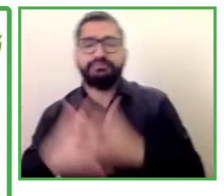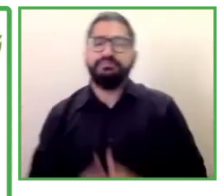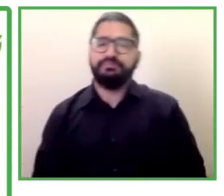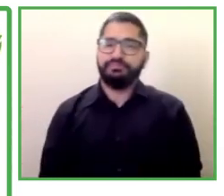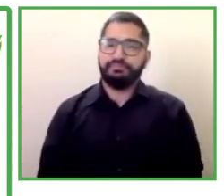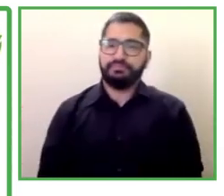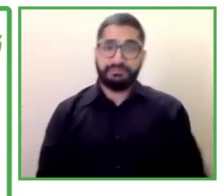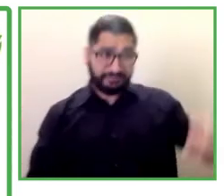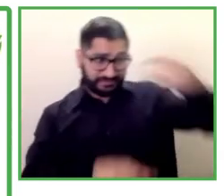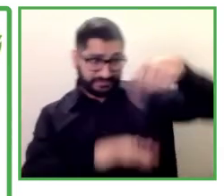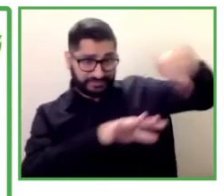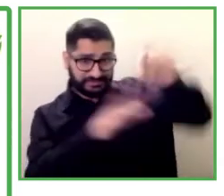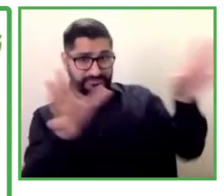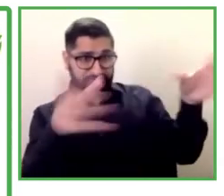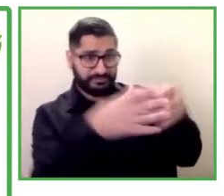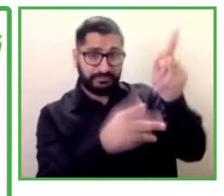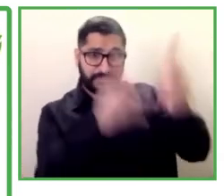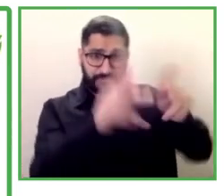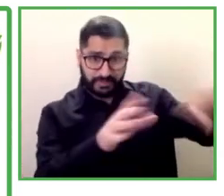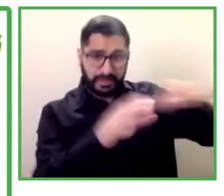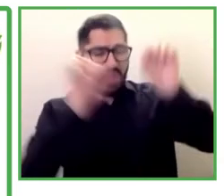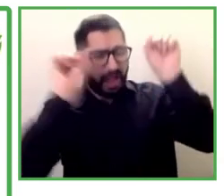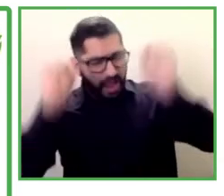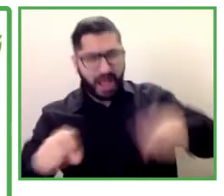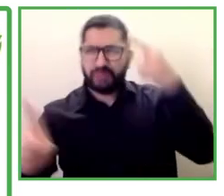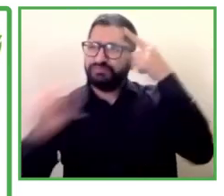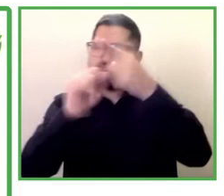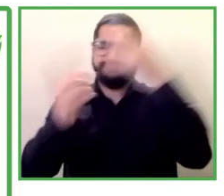useful, productive, and gainful employment.